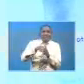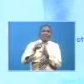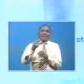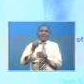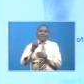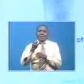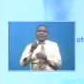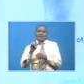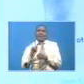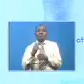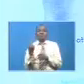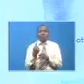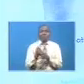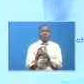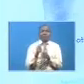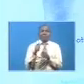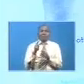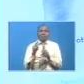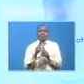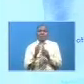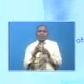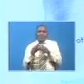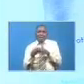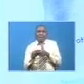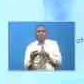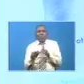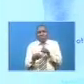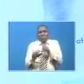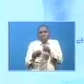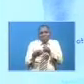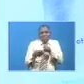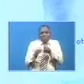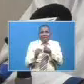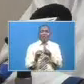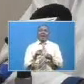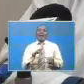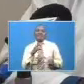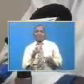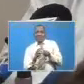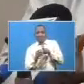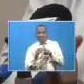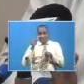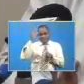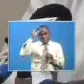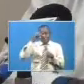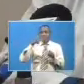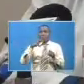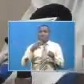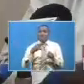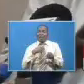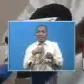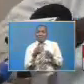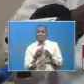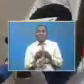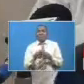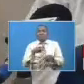testis. So it's only with the educated hand that you can actually feel the testis. A male who has a hernia